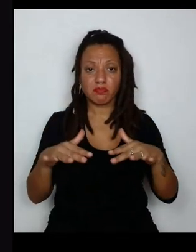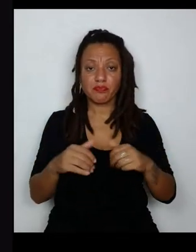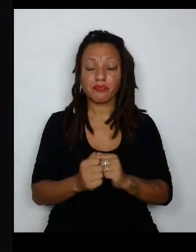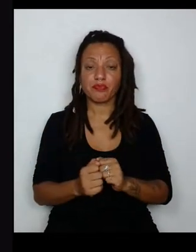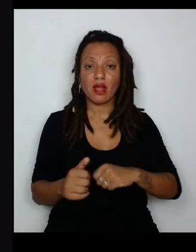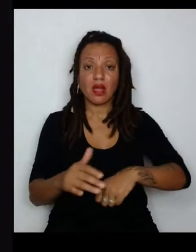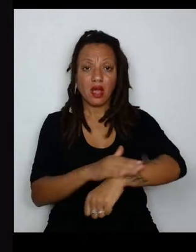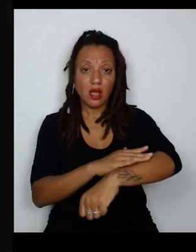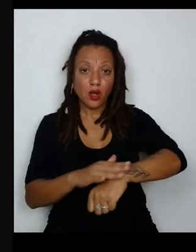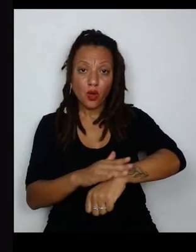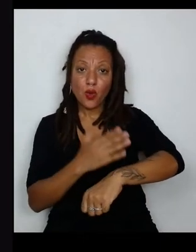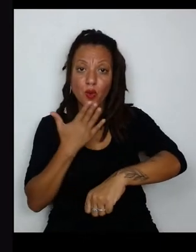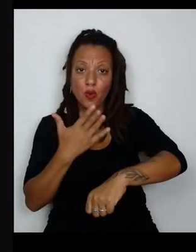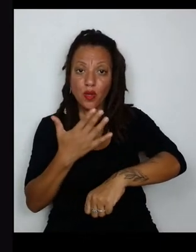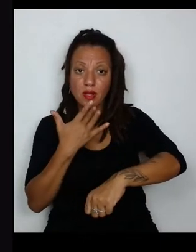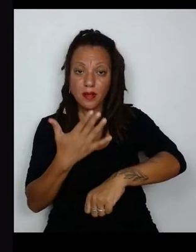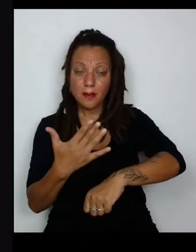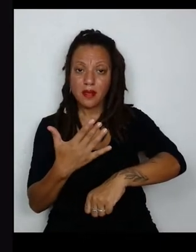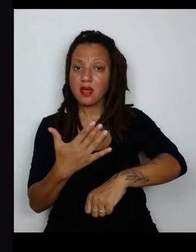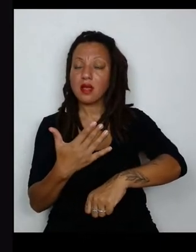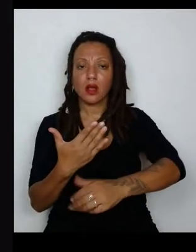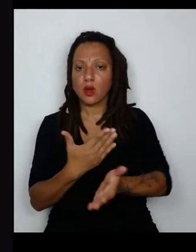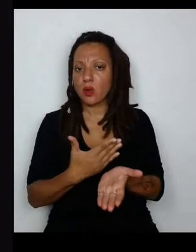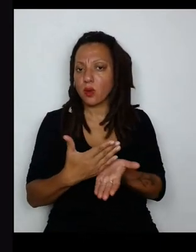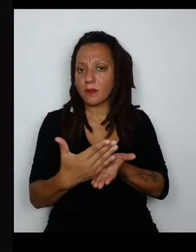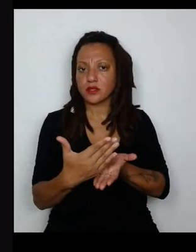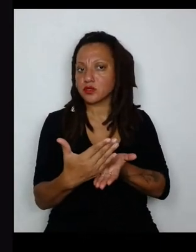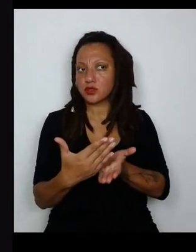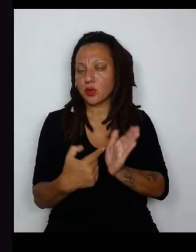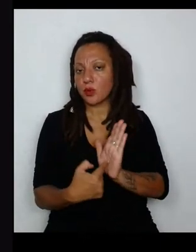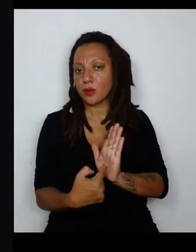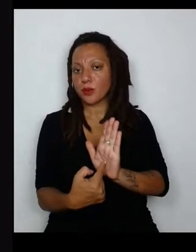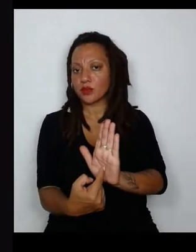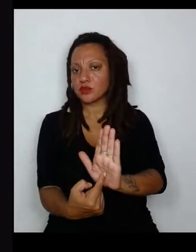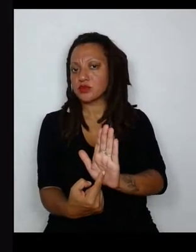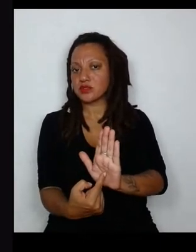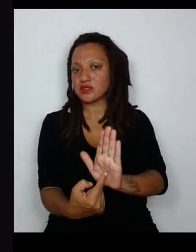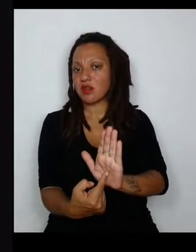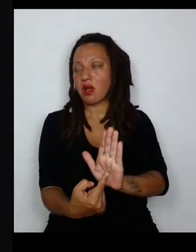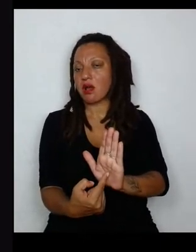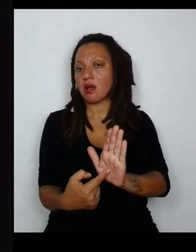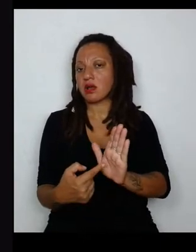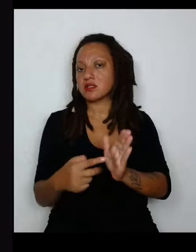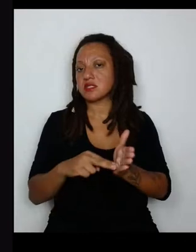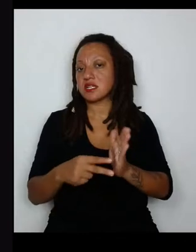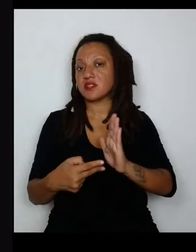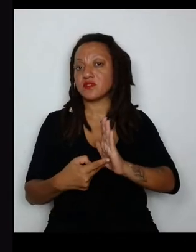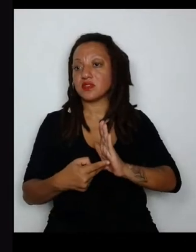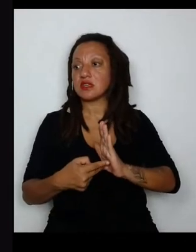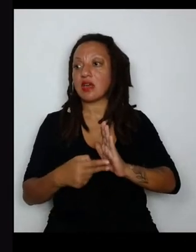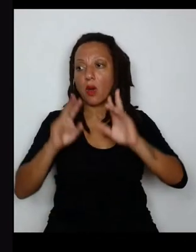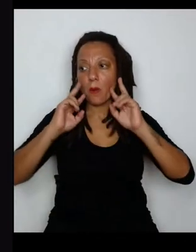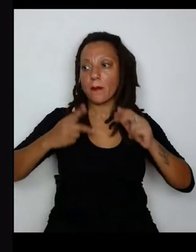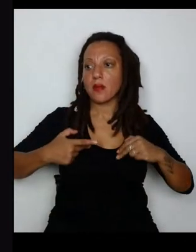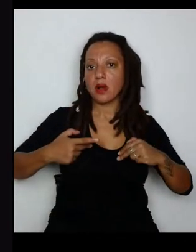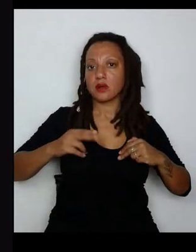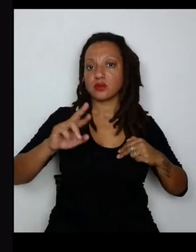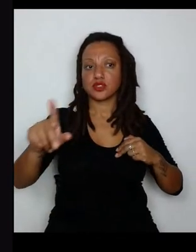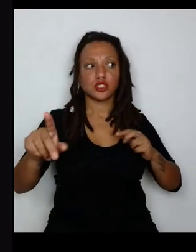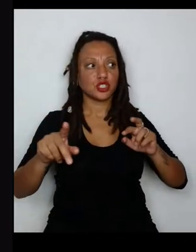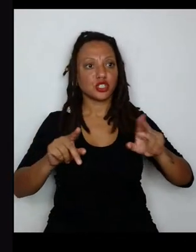figure as the primary signifier of human difference until the 1770s